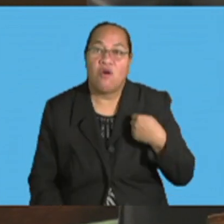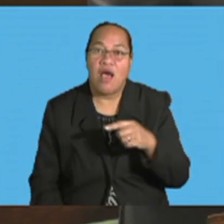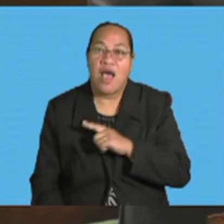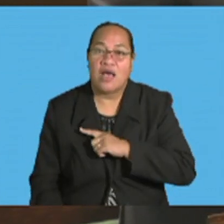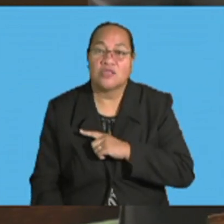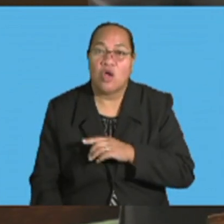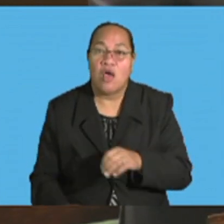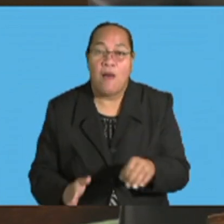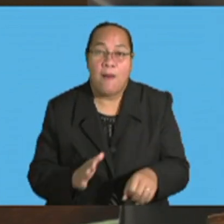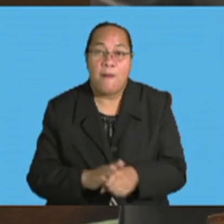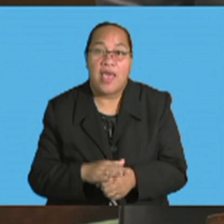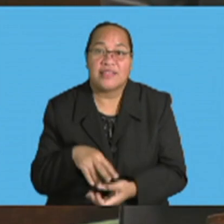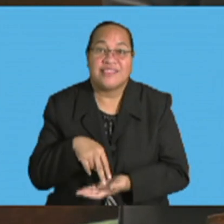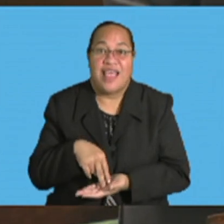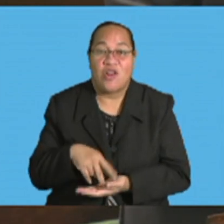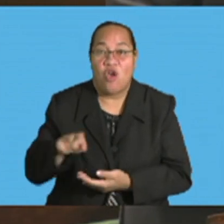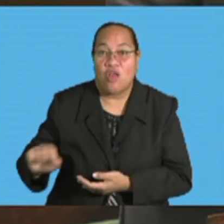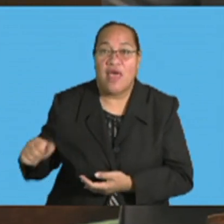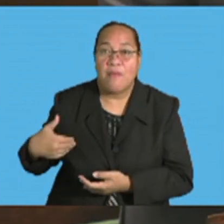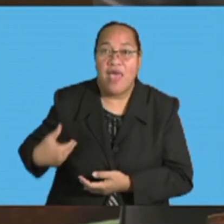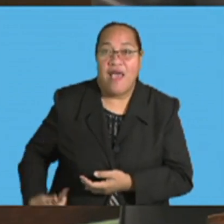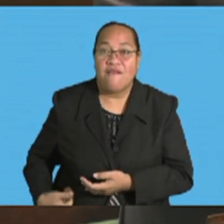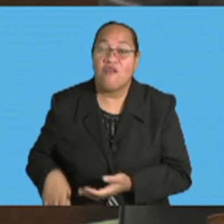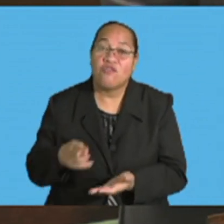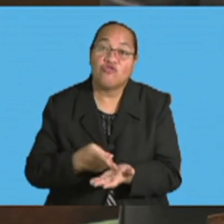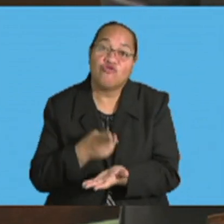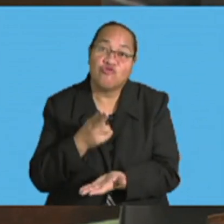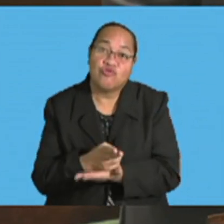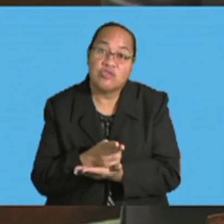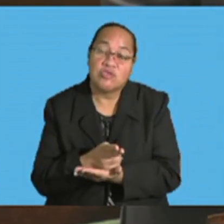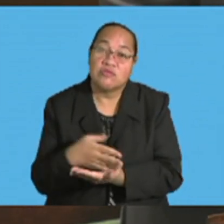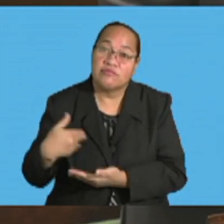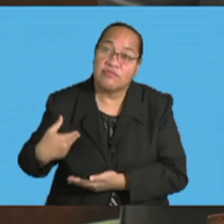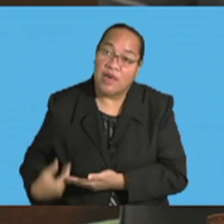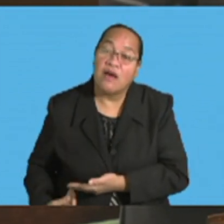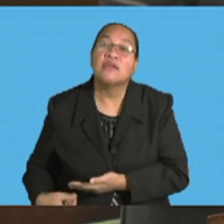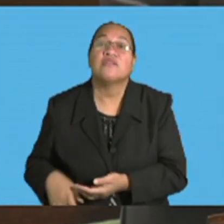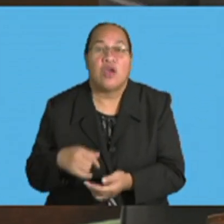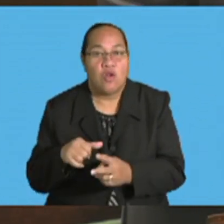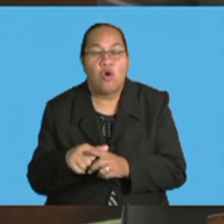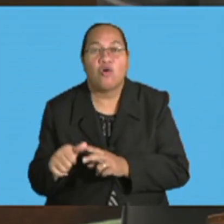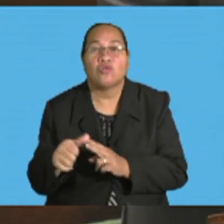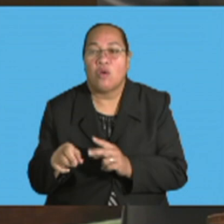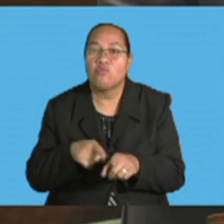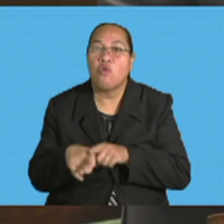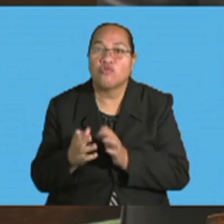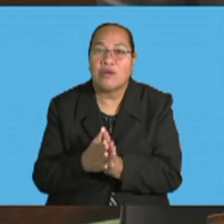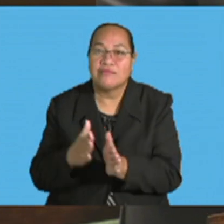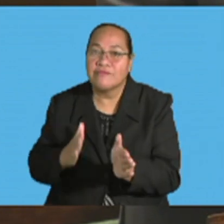to make stand in their defense of the truth and in defense of all those most vulnerable in